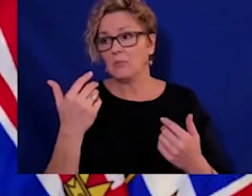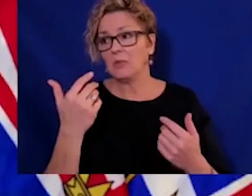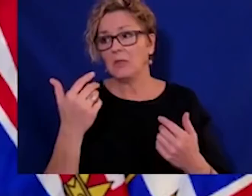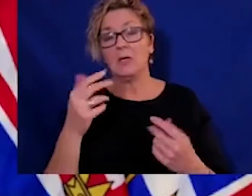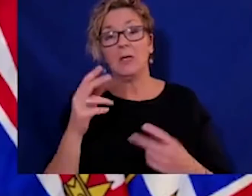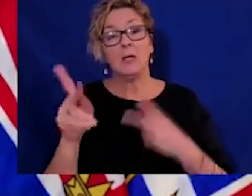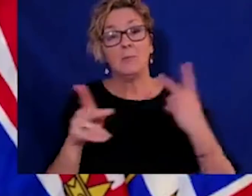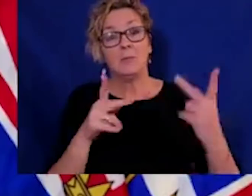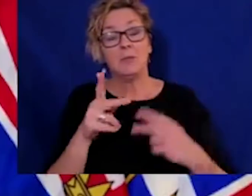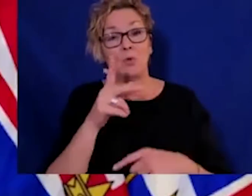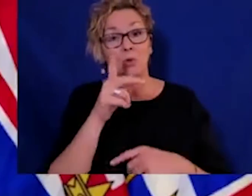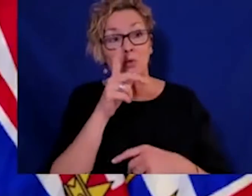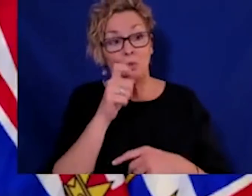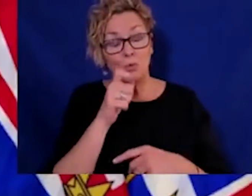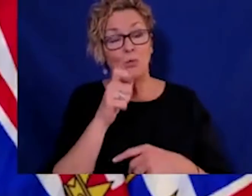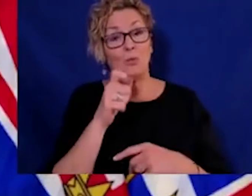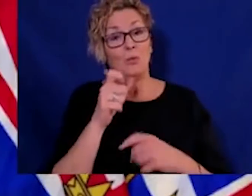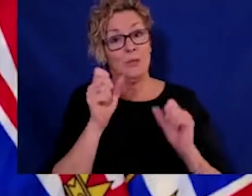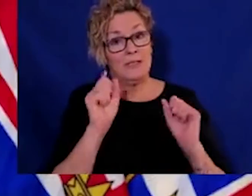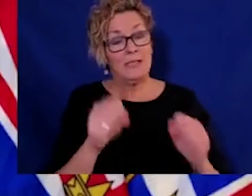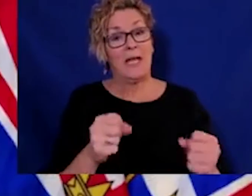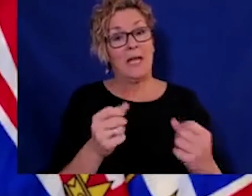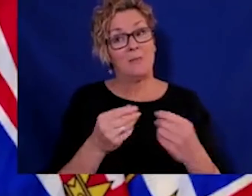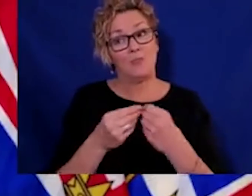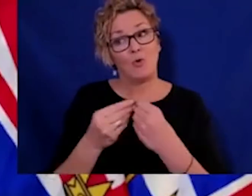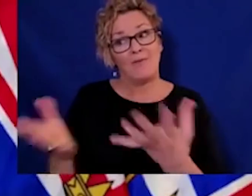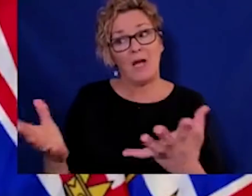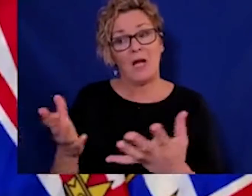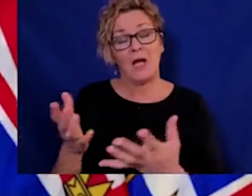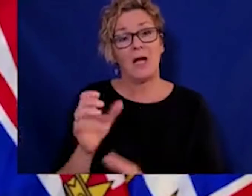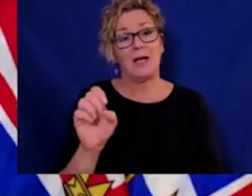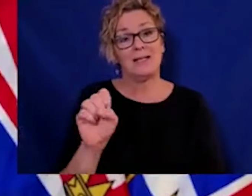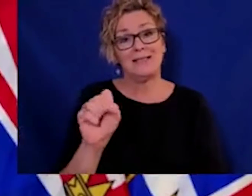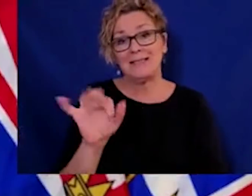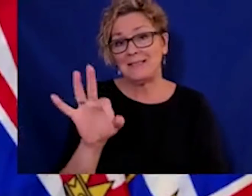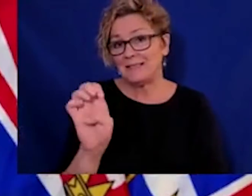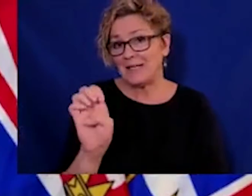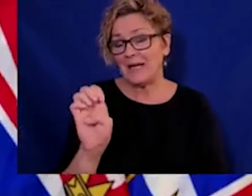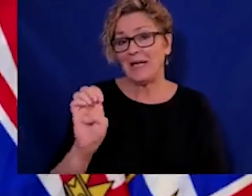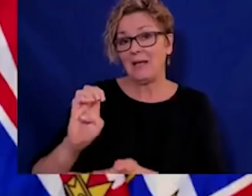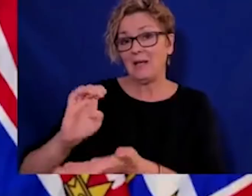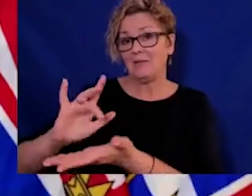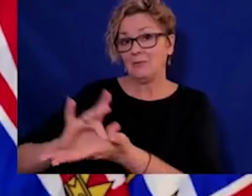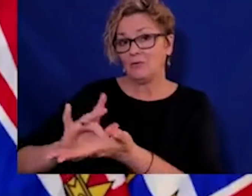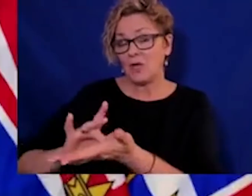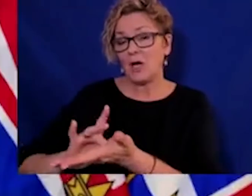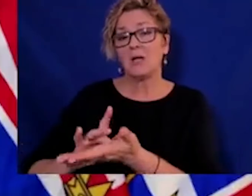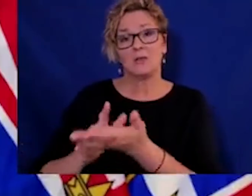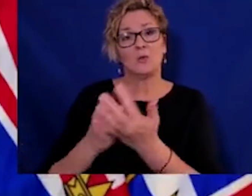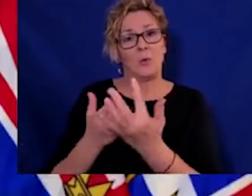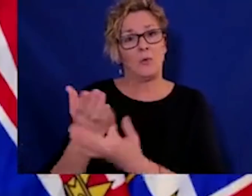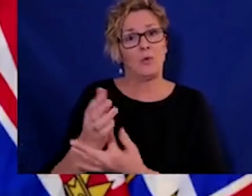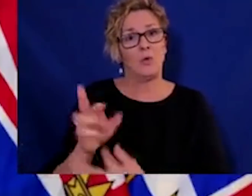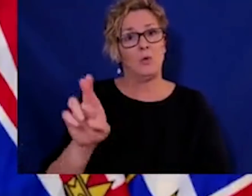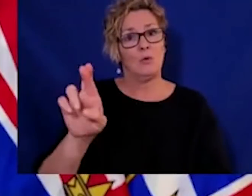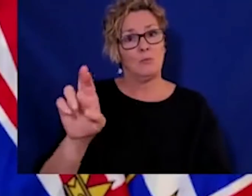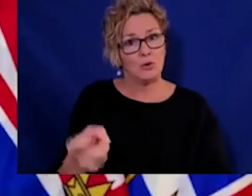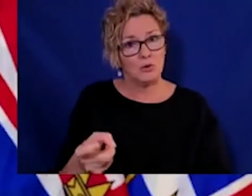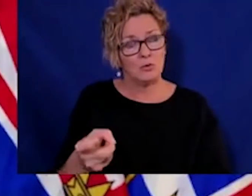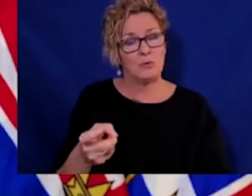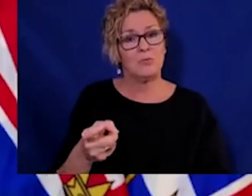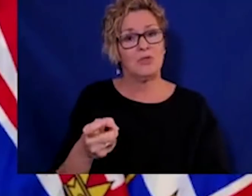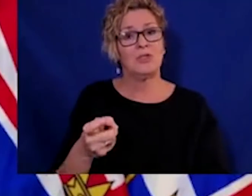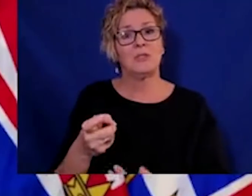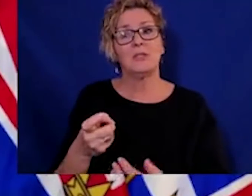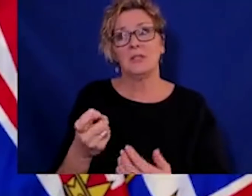professionals who are able to provide you with a safe supply of pharmaceutical alternatives to what we know